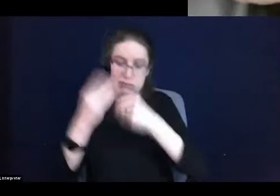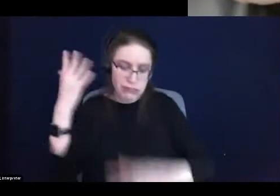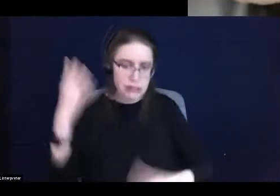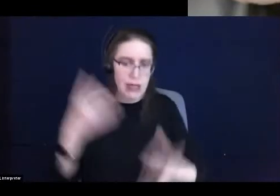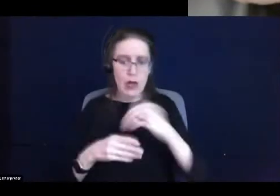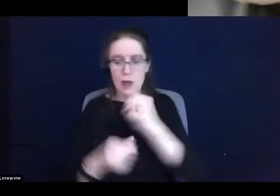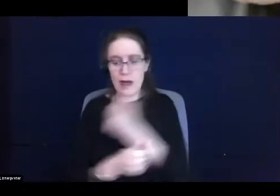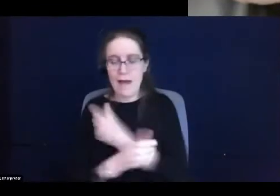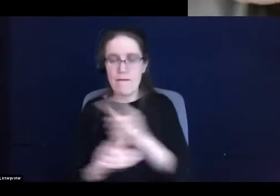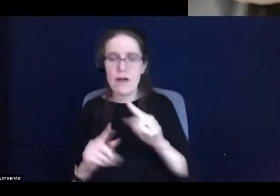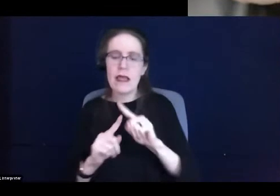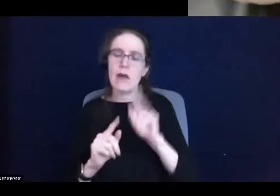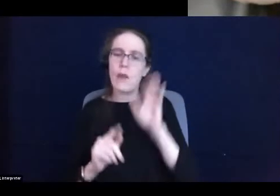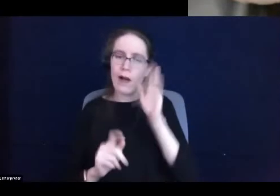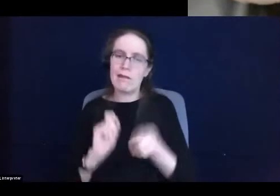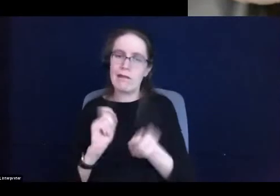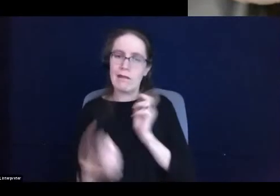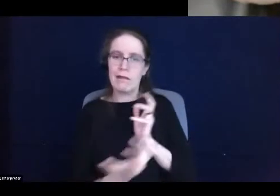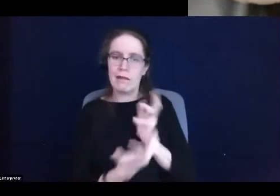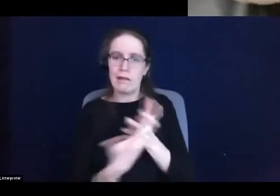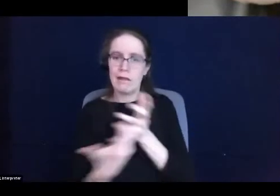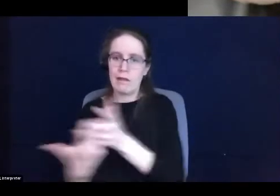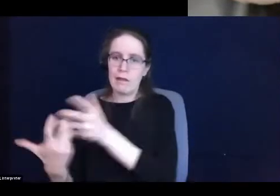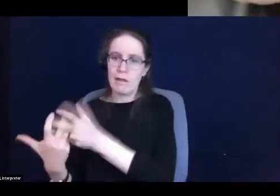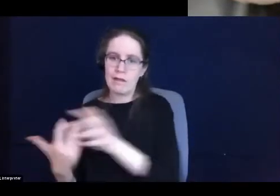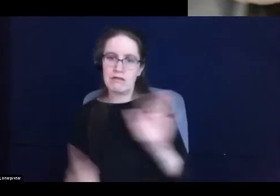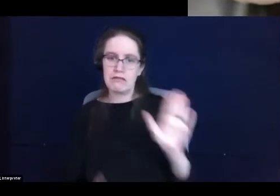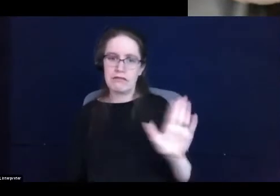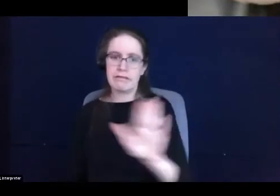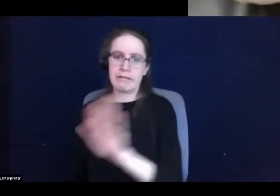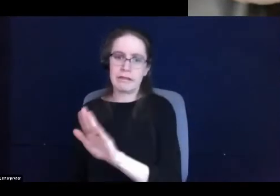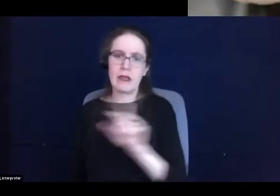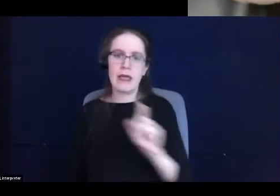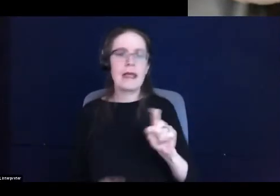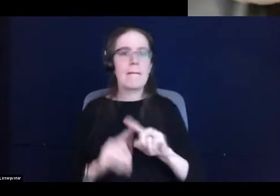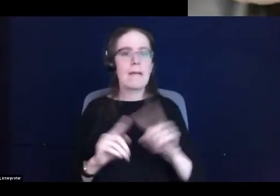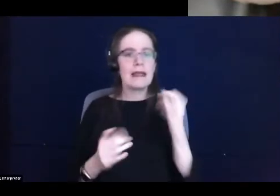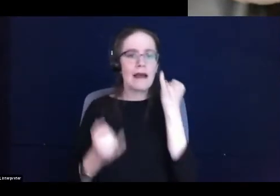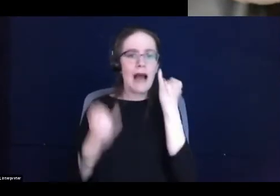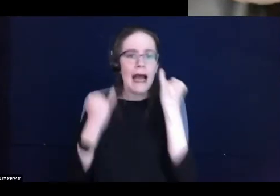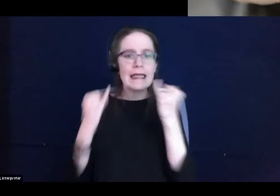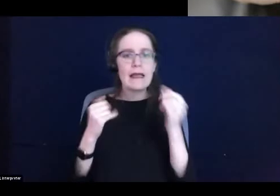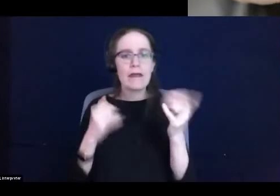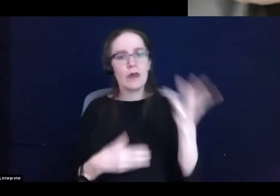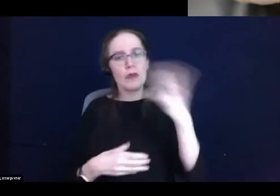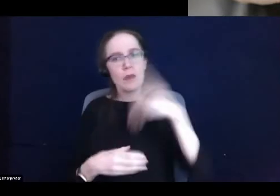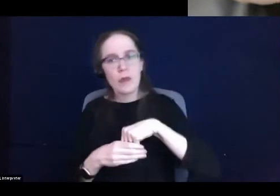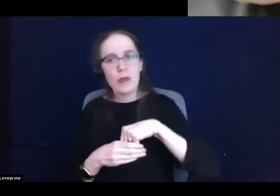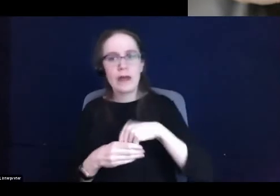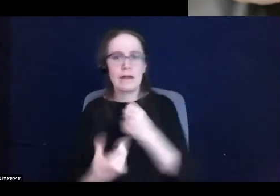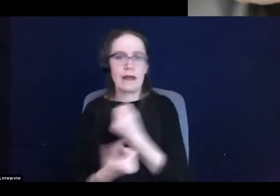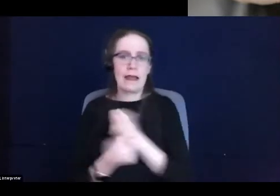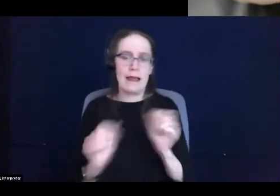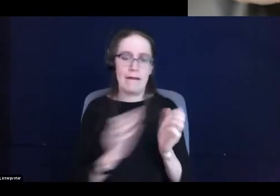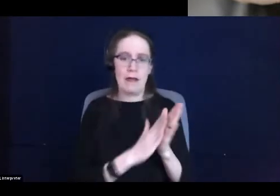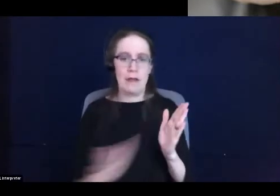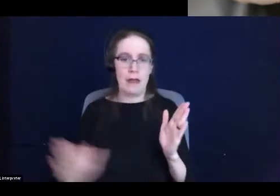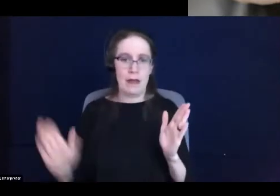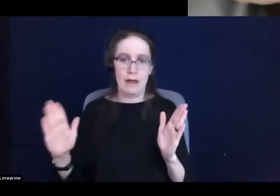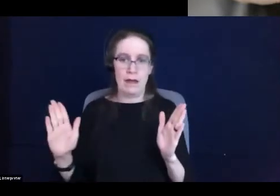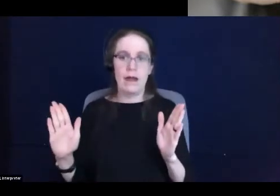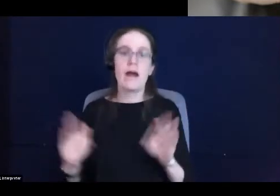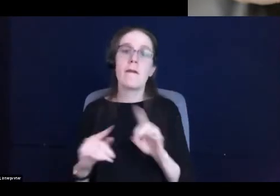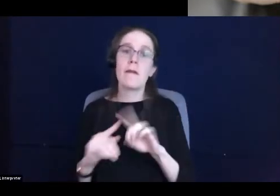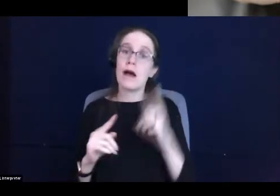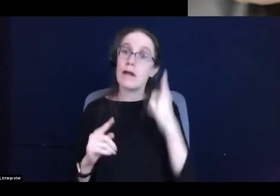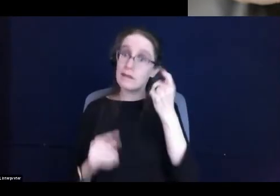plan and have some objects to put for that safety plan. But for it to work for survivors, it